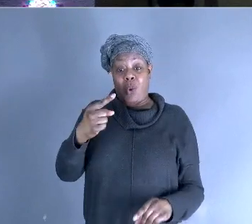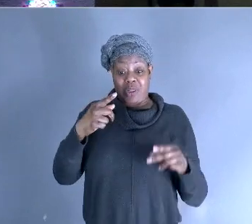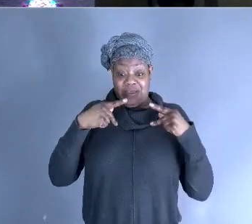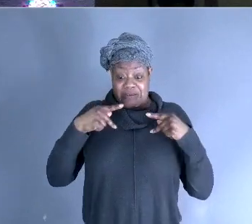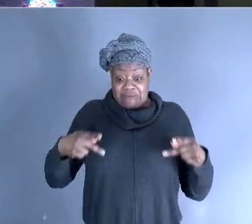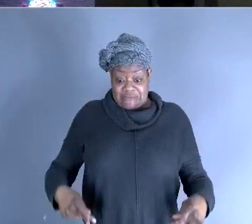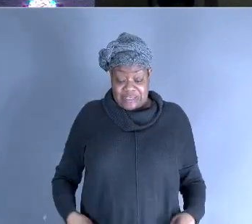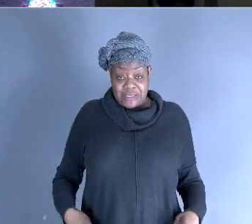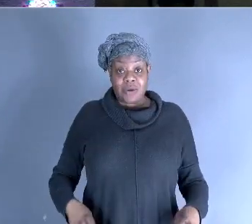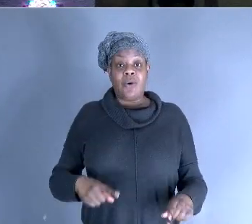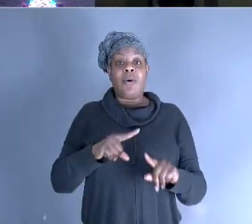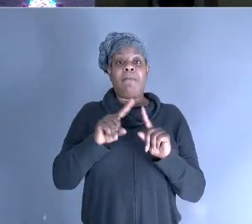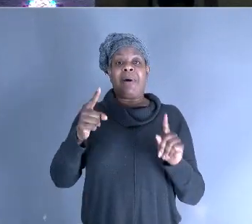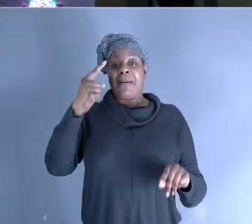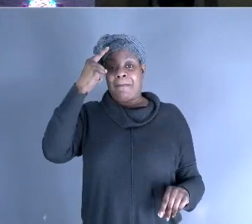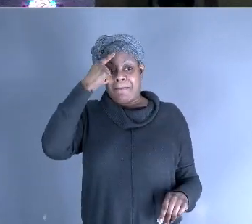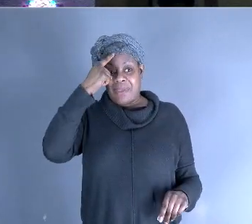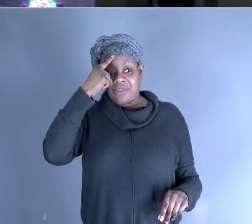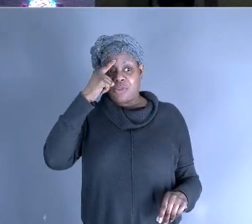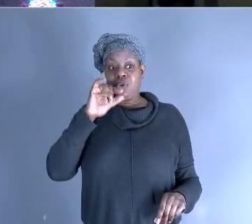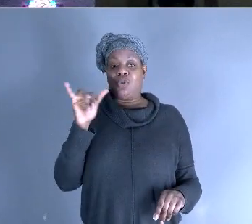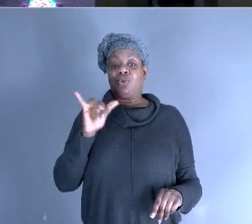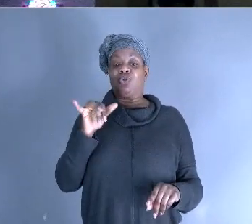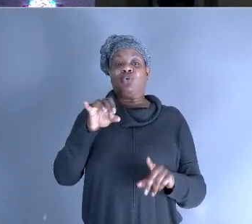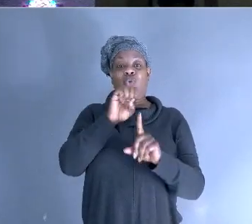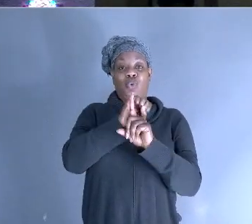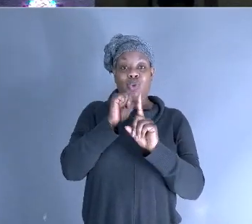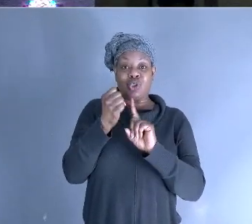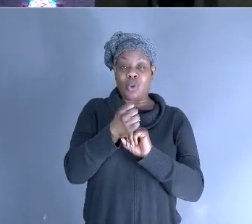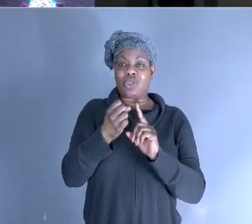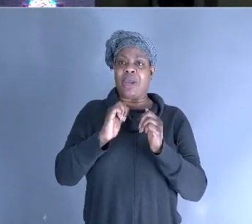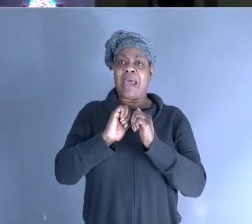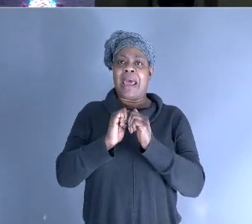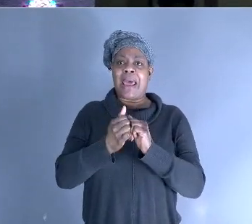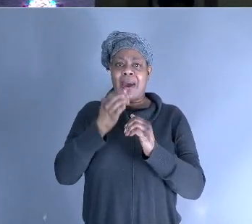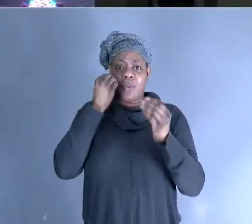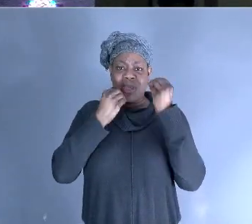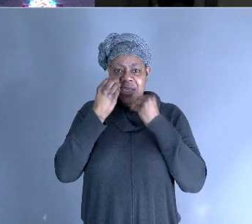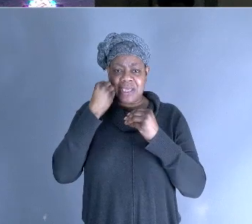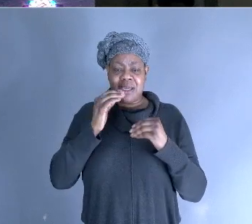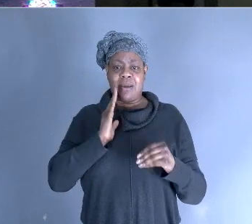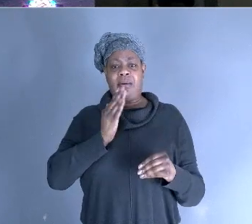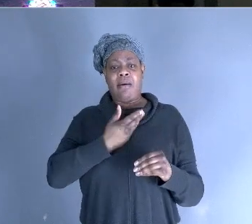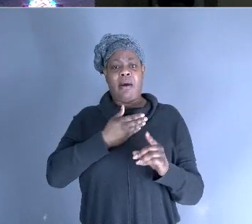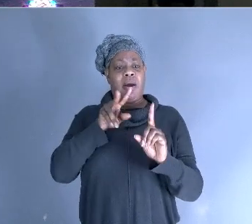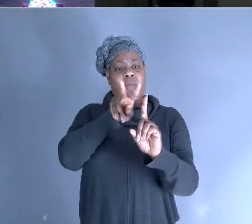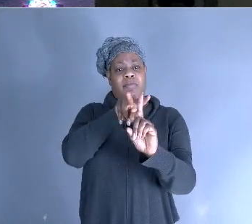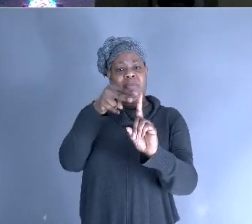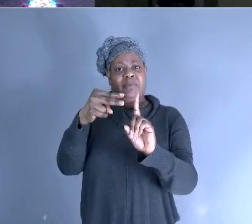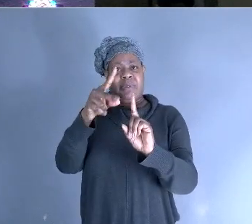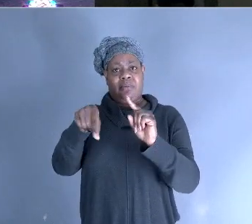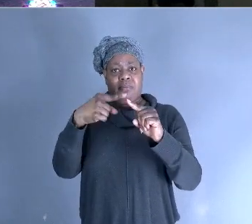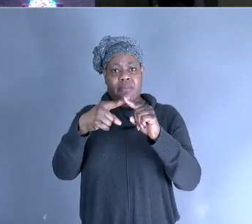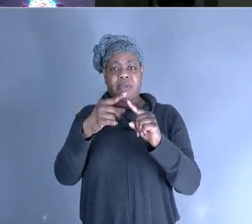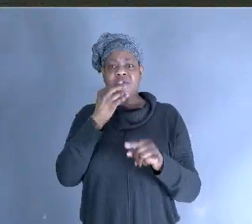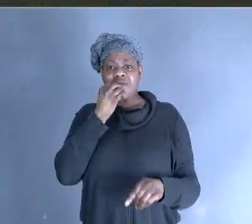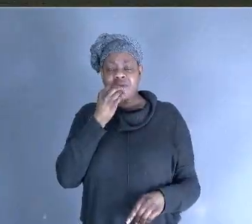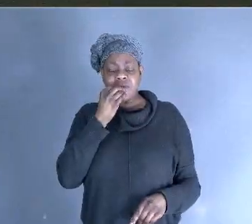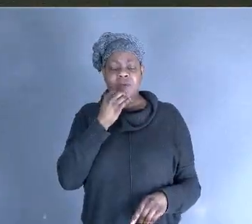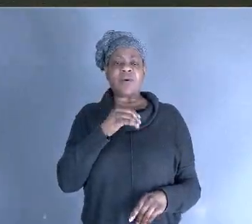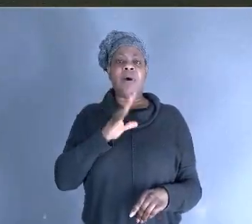social but also even how we eat how we look at food how we look at our communities